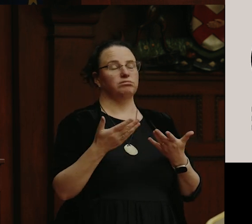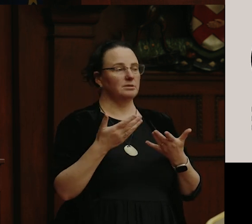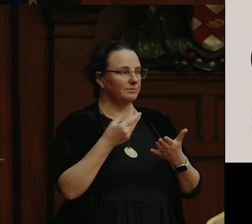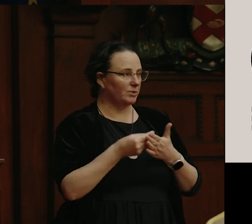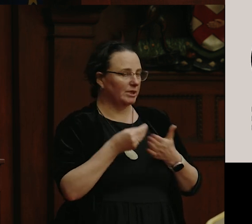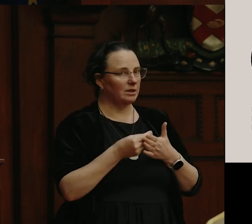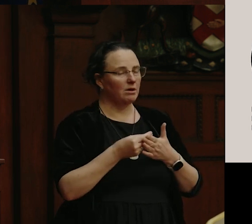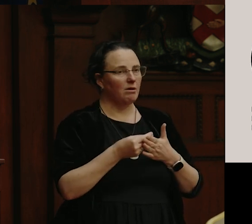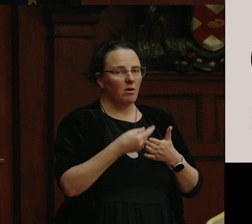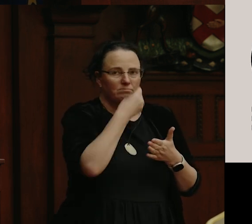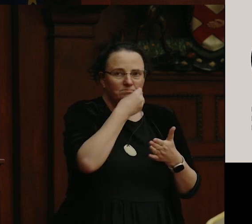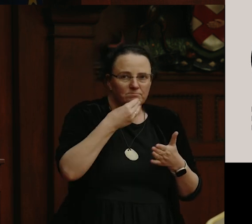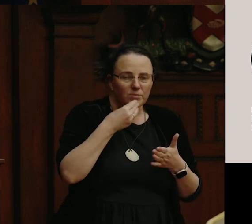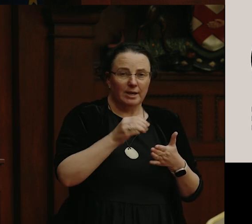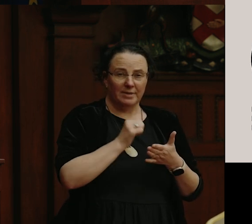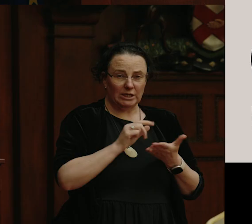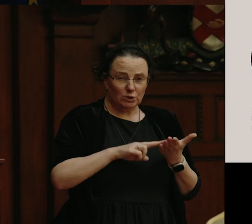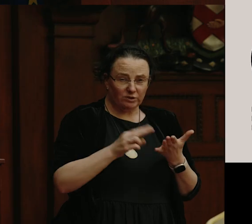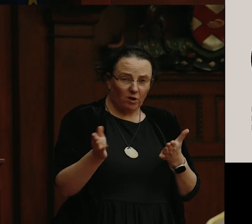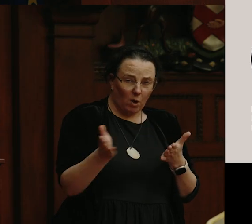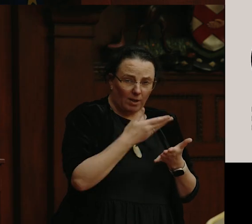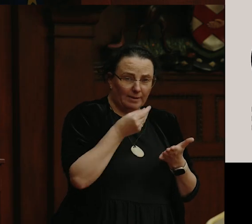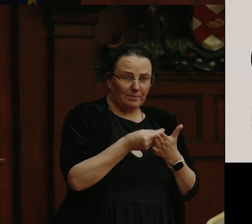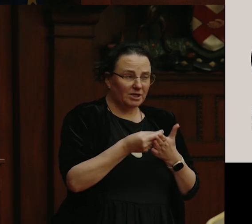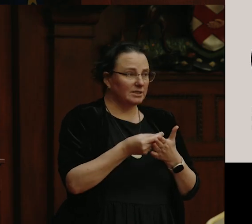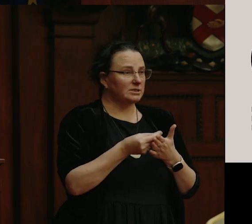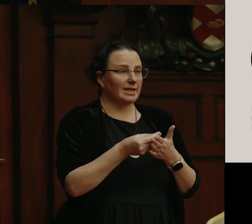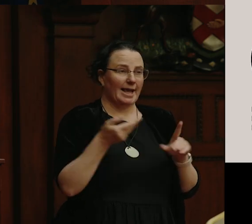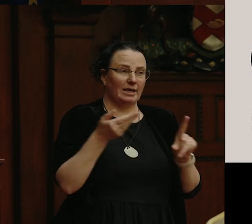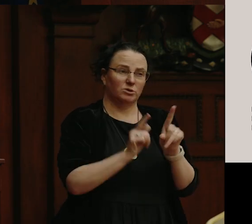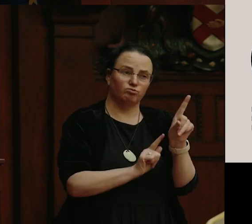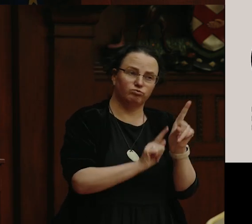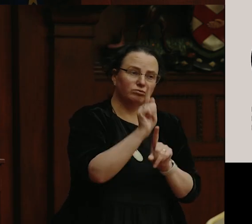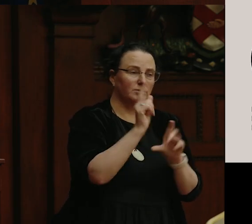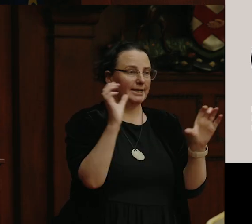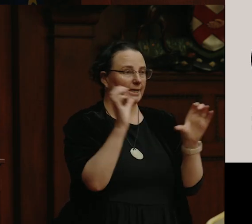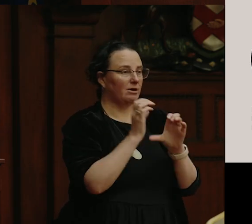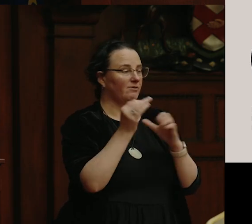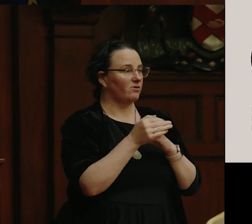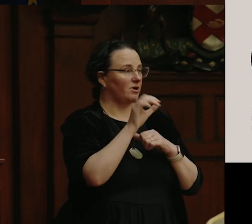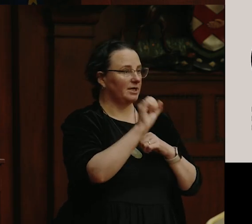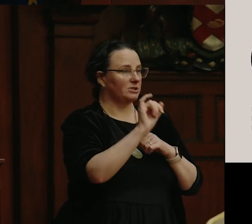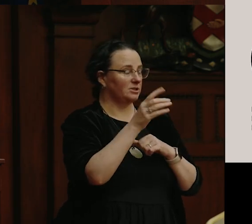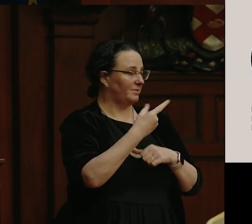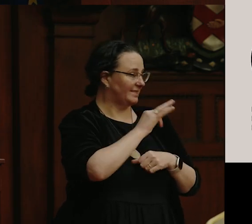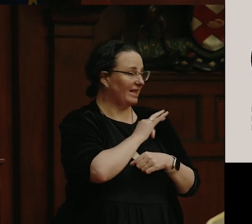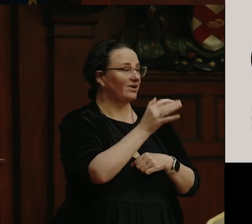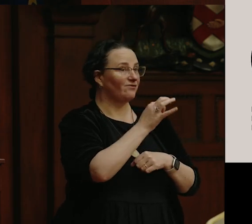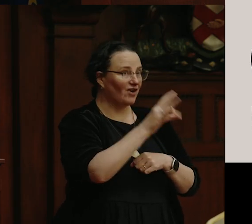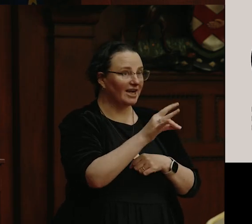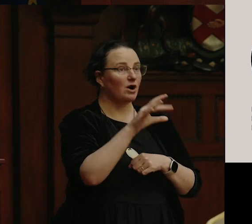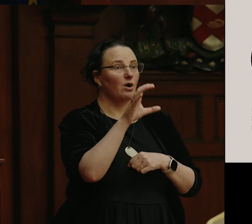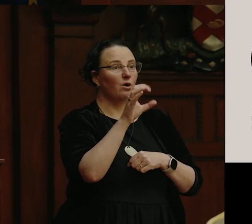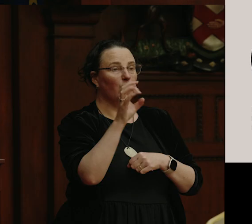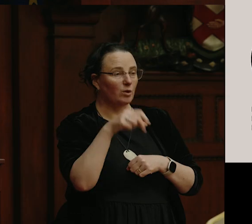And we're very committed to making every last penny of that count towards improving care. So myself and Frank and Owen are the